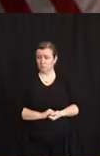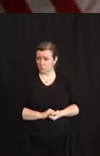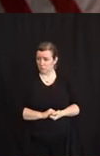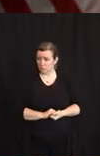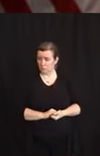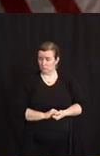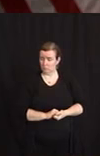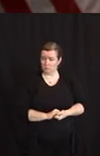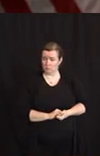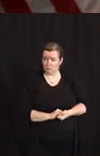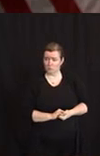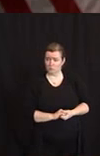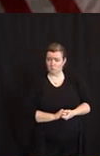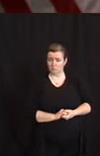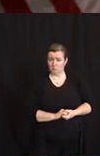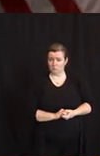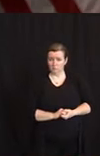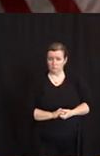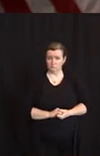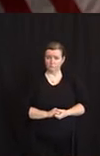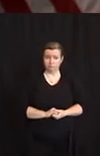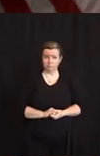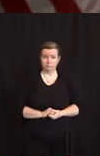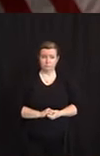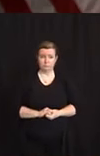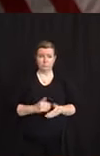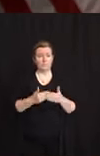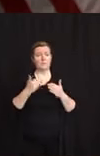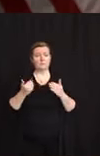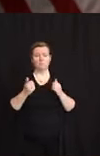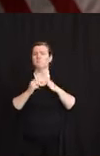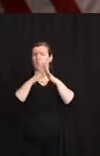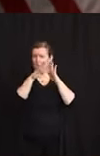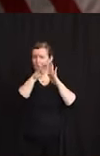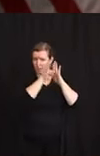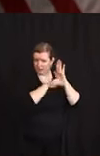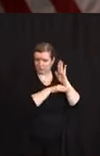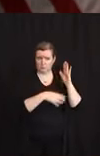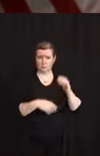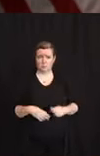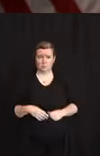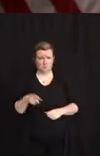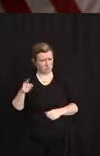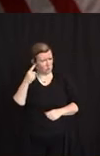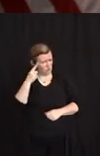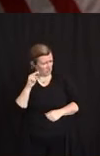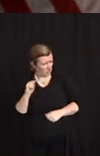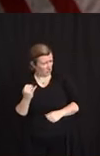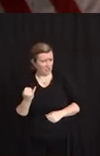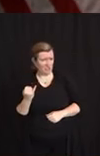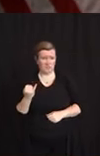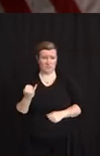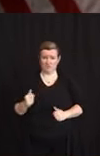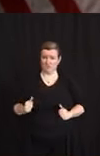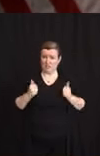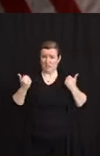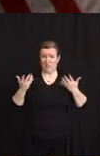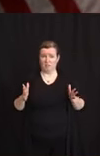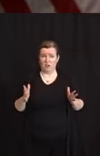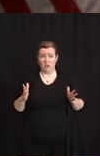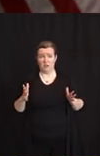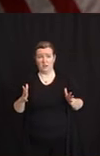already there before you imposed these policies? And then since 70% of New Jerseyans agree with your decision to close state